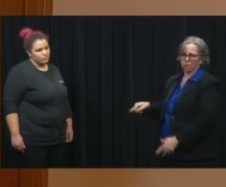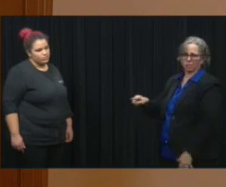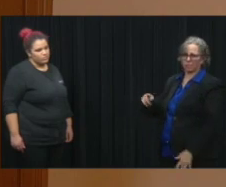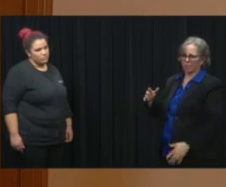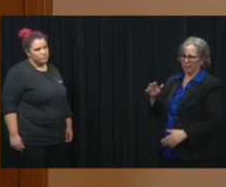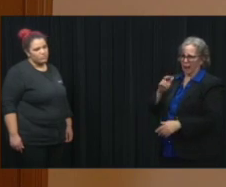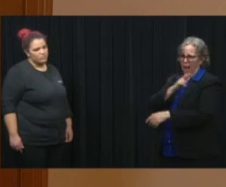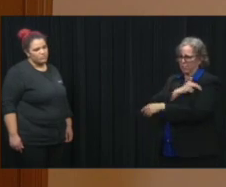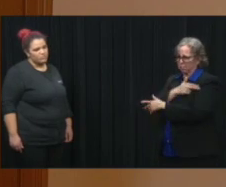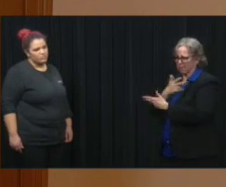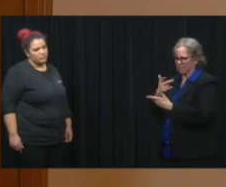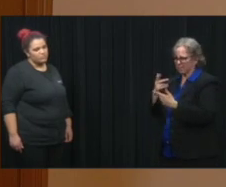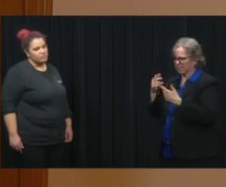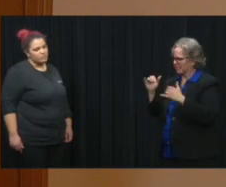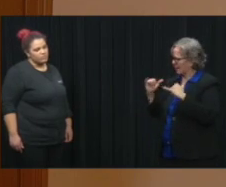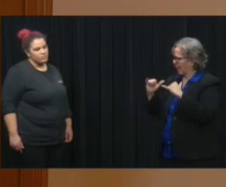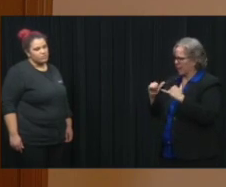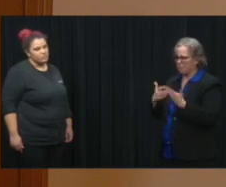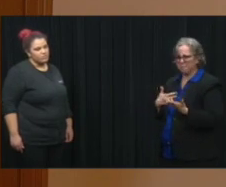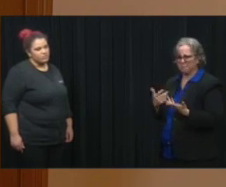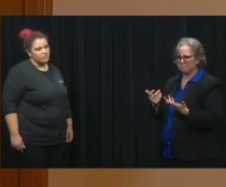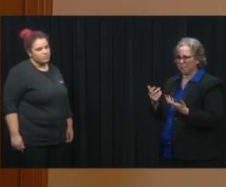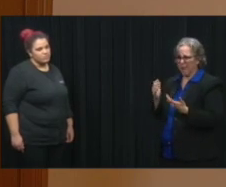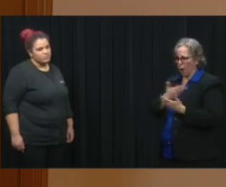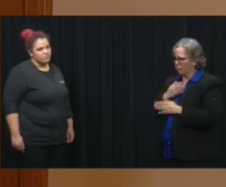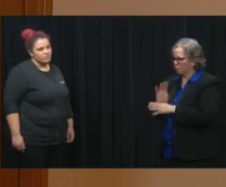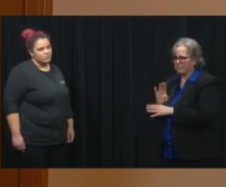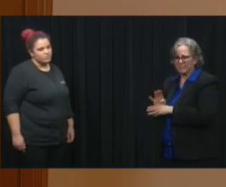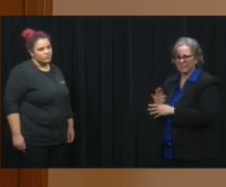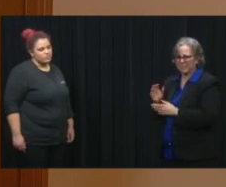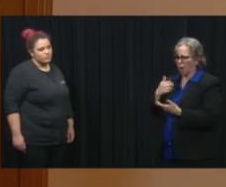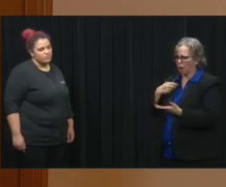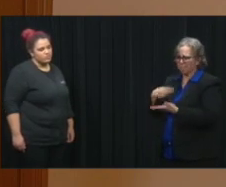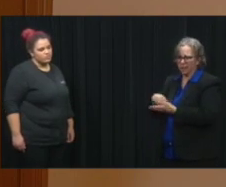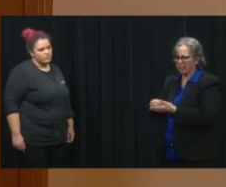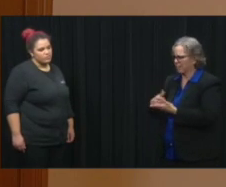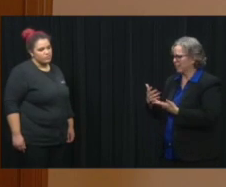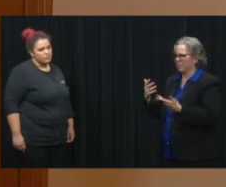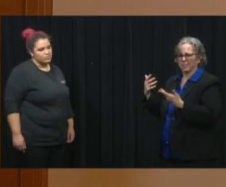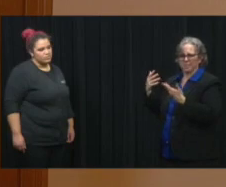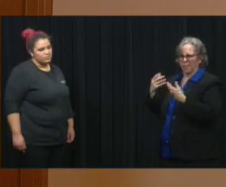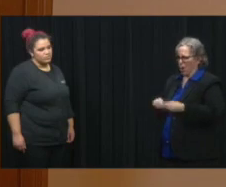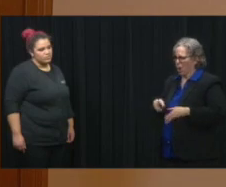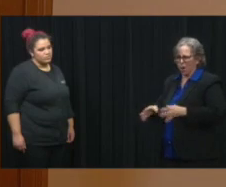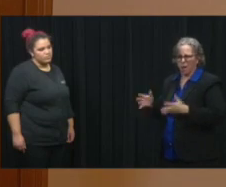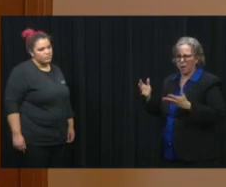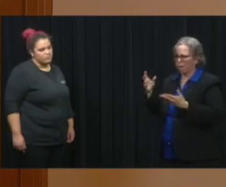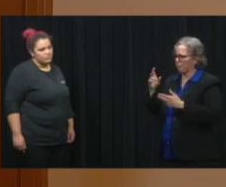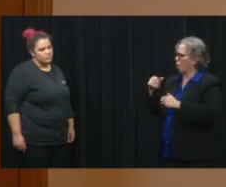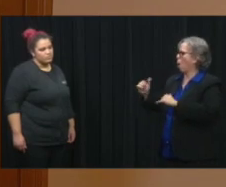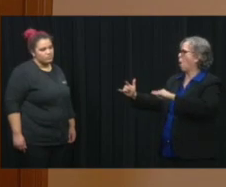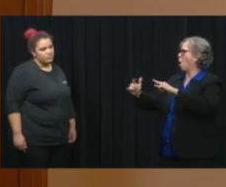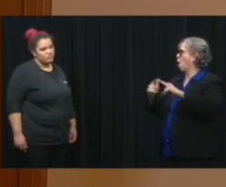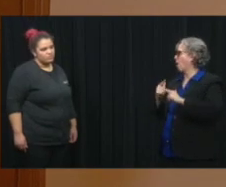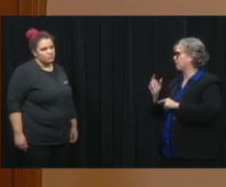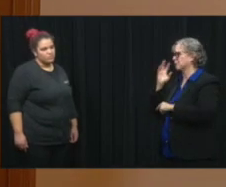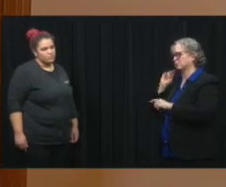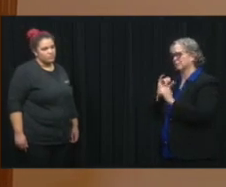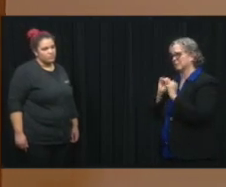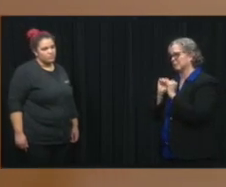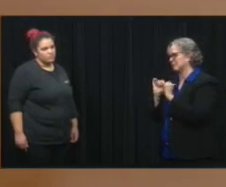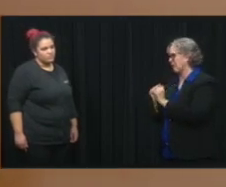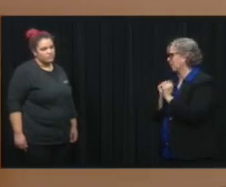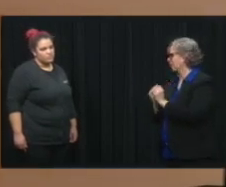going through in our businesses, in our livelihoods. So it's all of us going through this together. And I'd like to